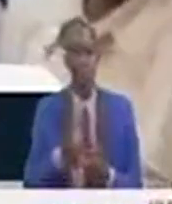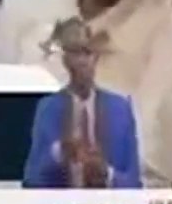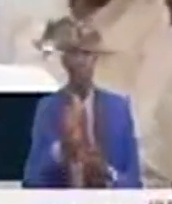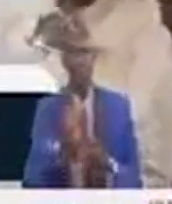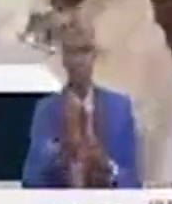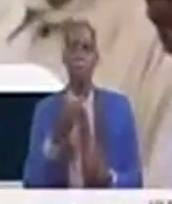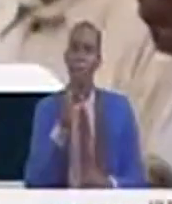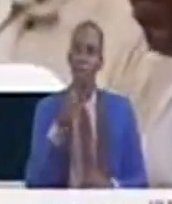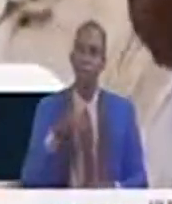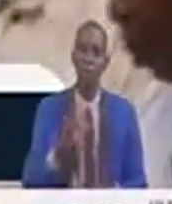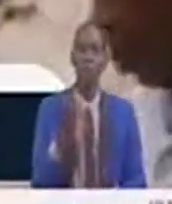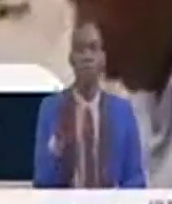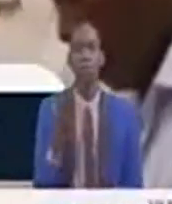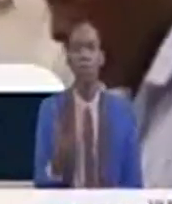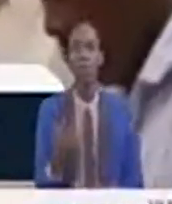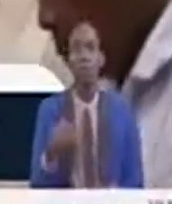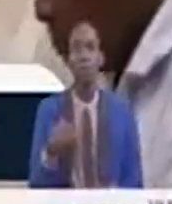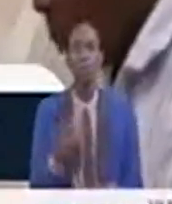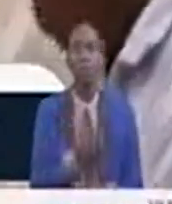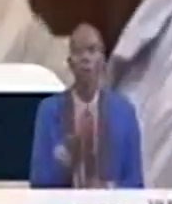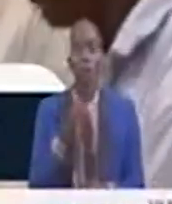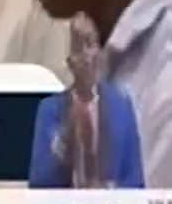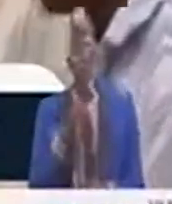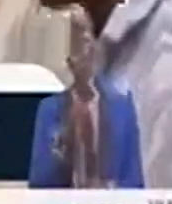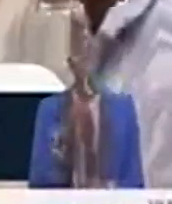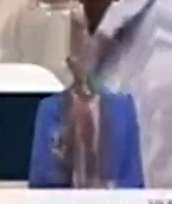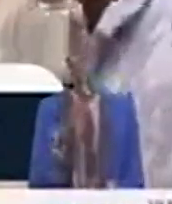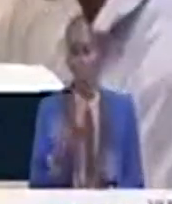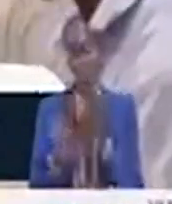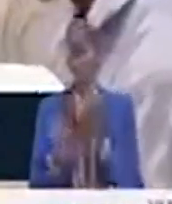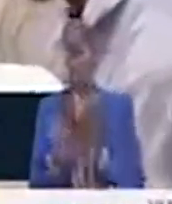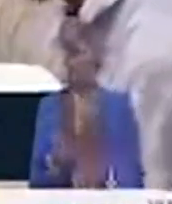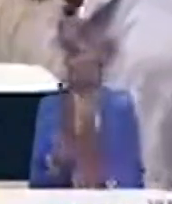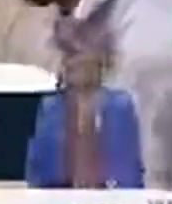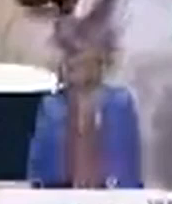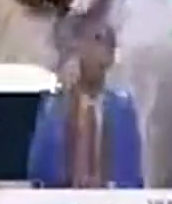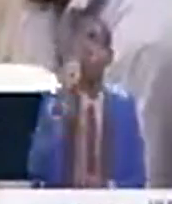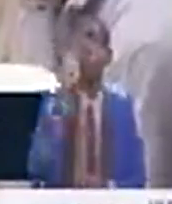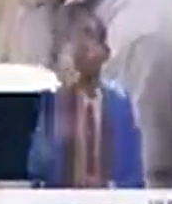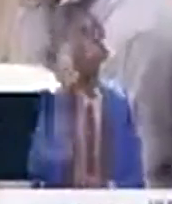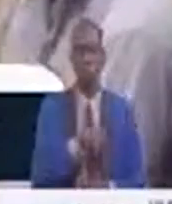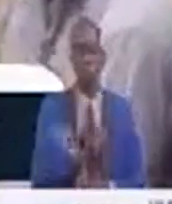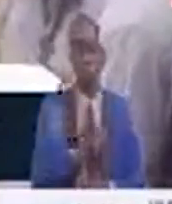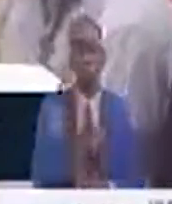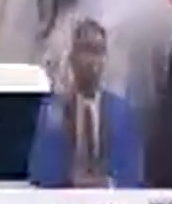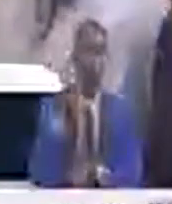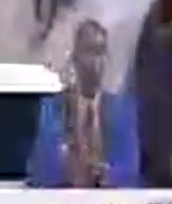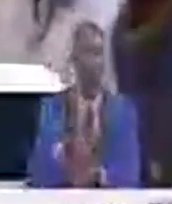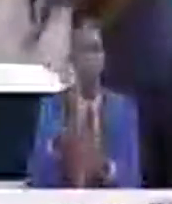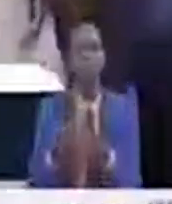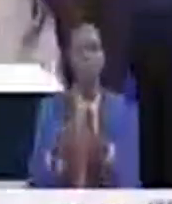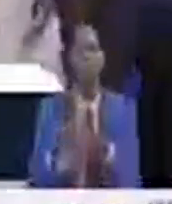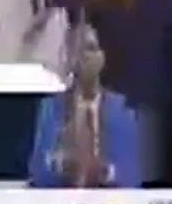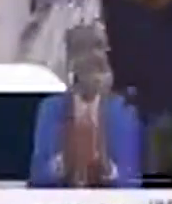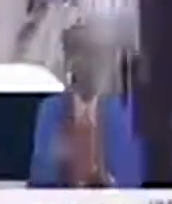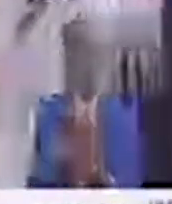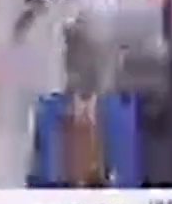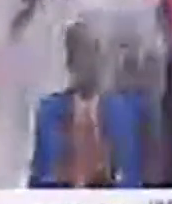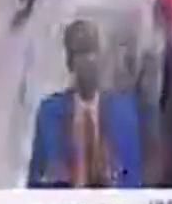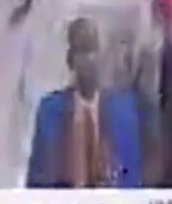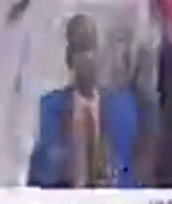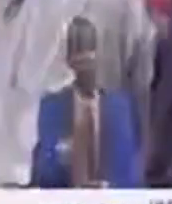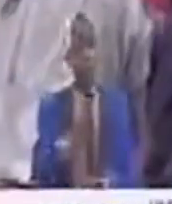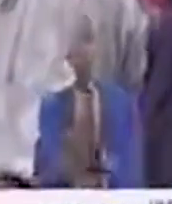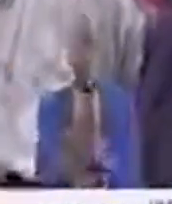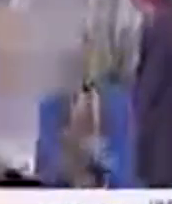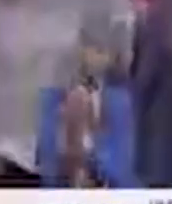valid. We are the saints of God. We're going to overcome. If you were defeated in the past, the